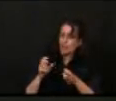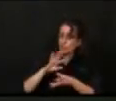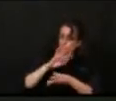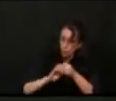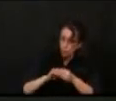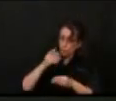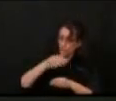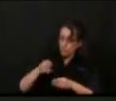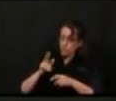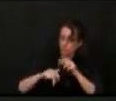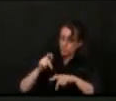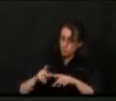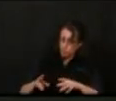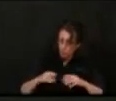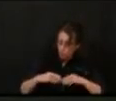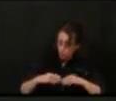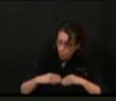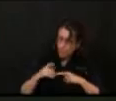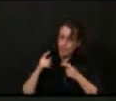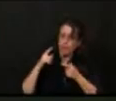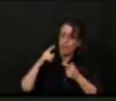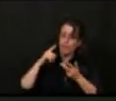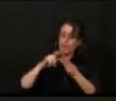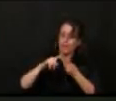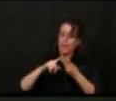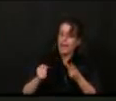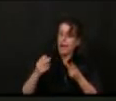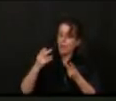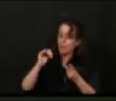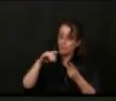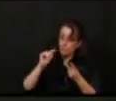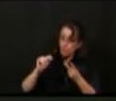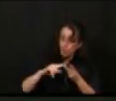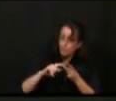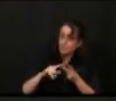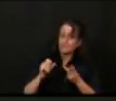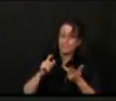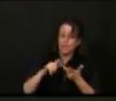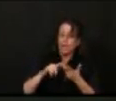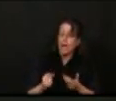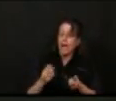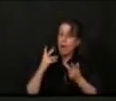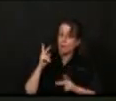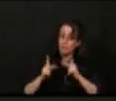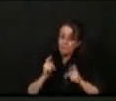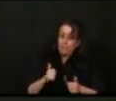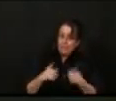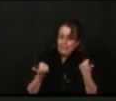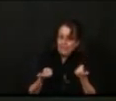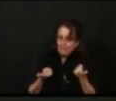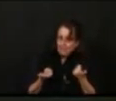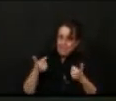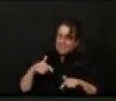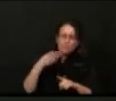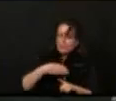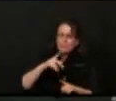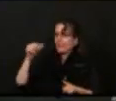how many apartment units you have, and how many residents live in Wyndham Windsor Housing in Brattleboro? In